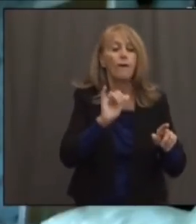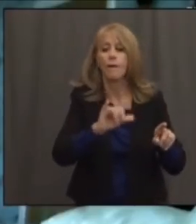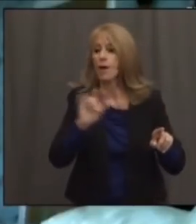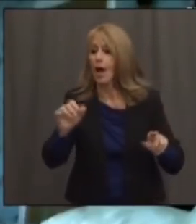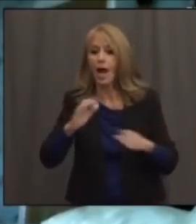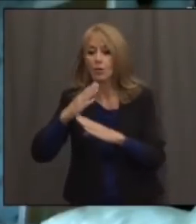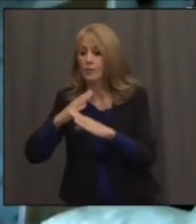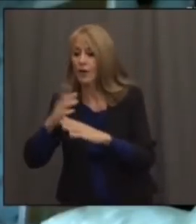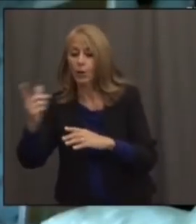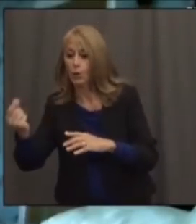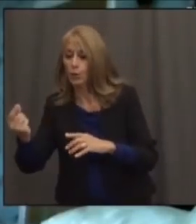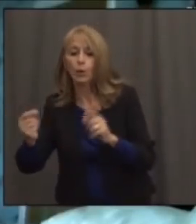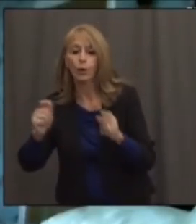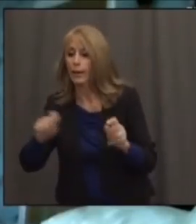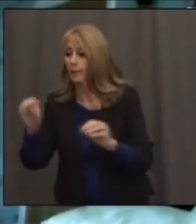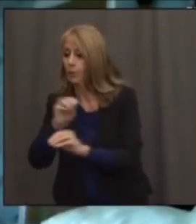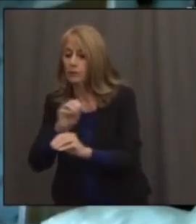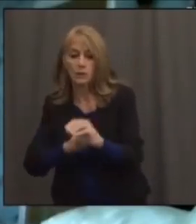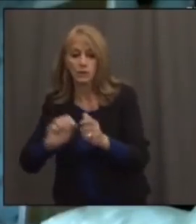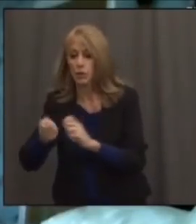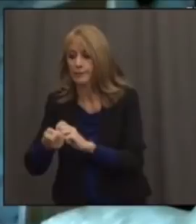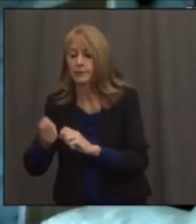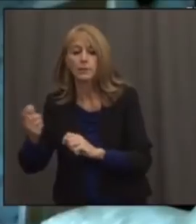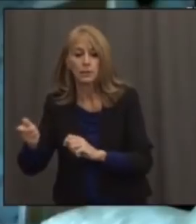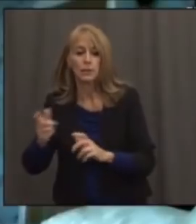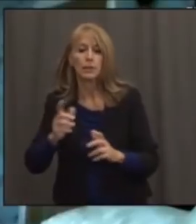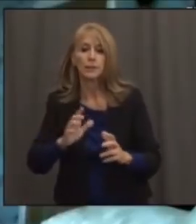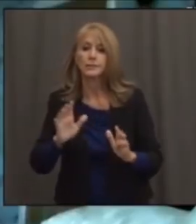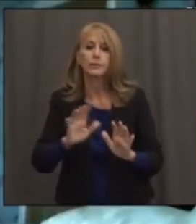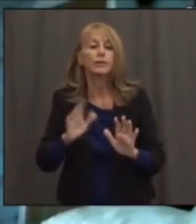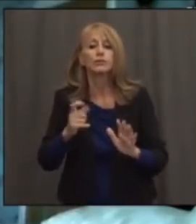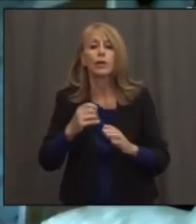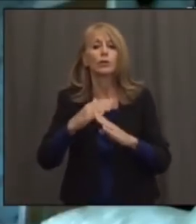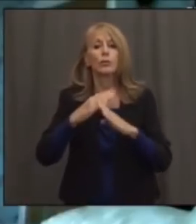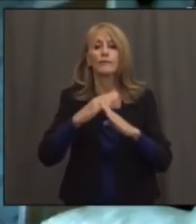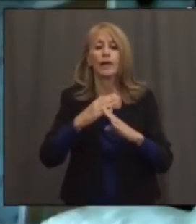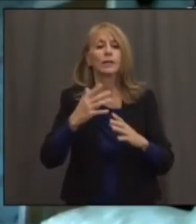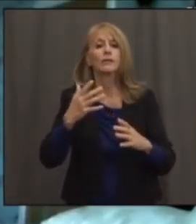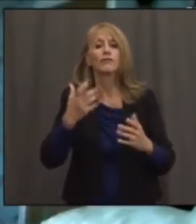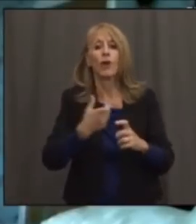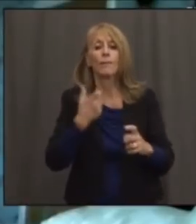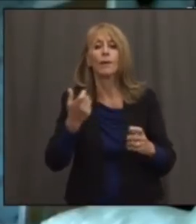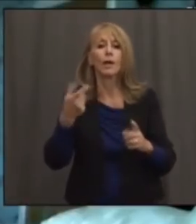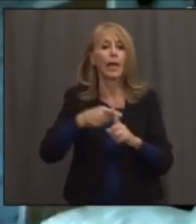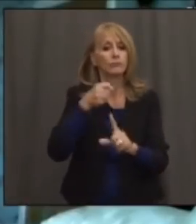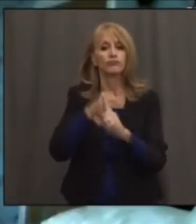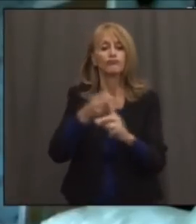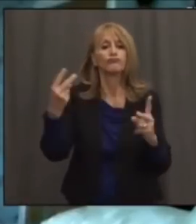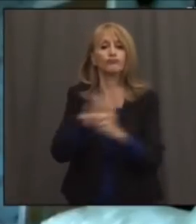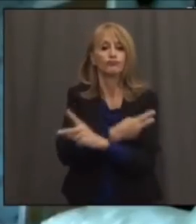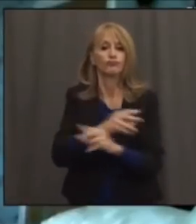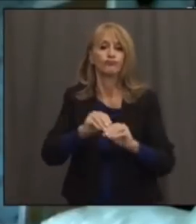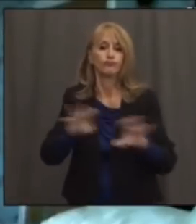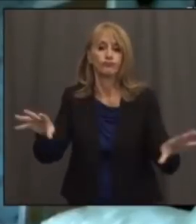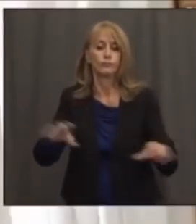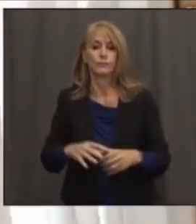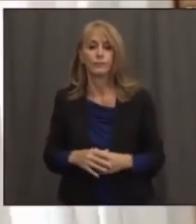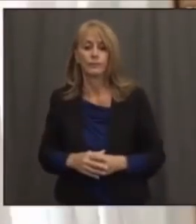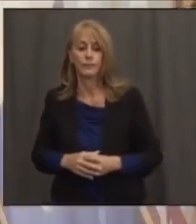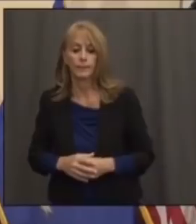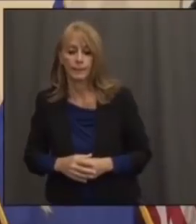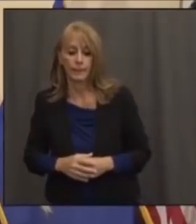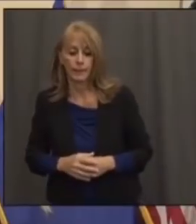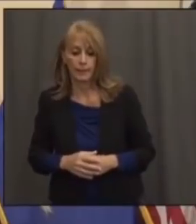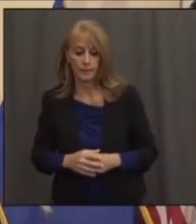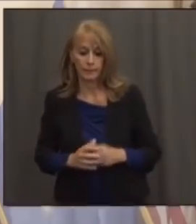prevent anything that would happen, in March and April from happening again in the state. I'd just add to, I